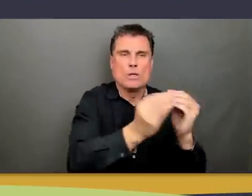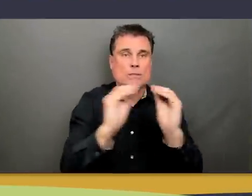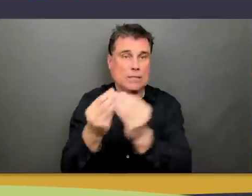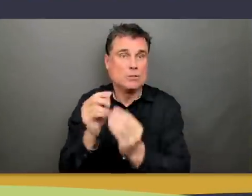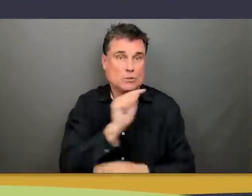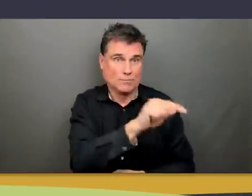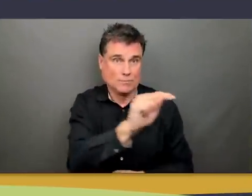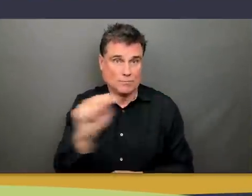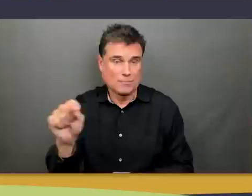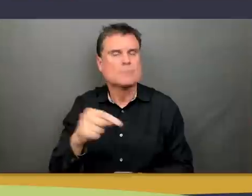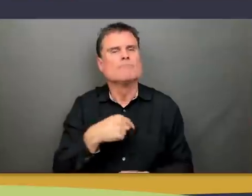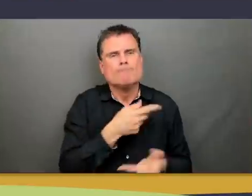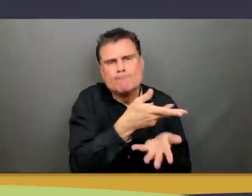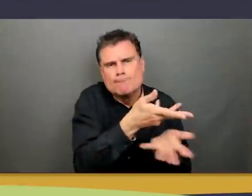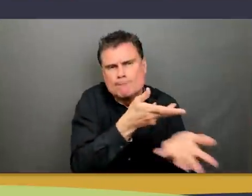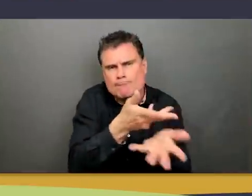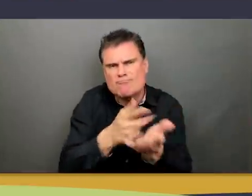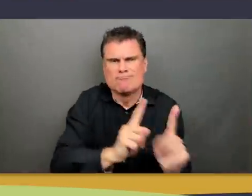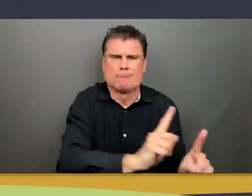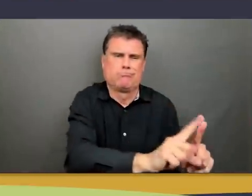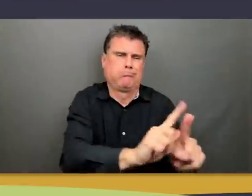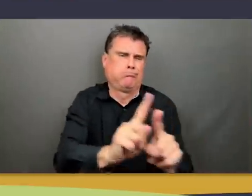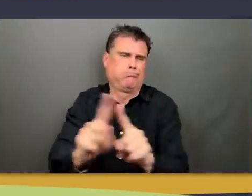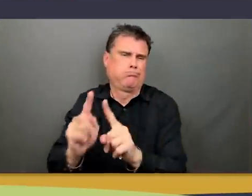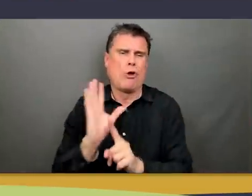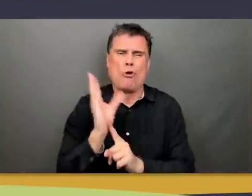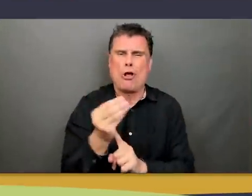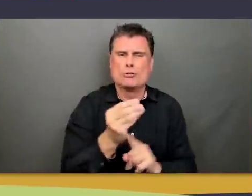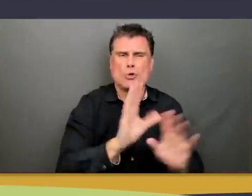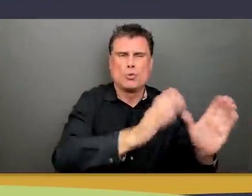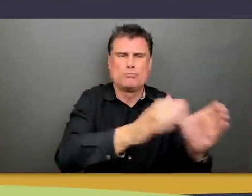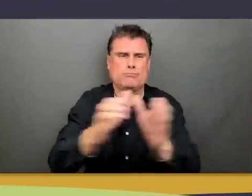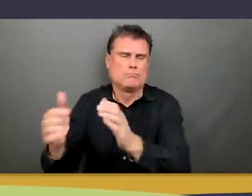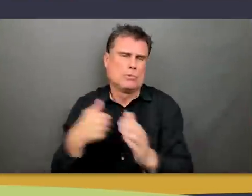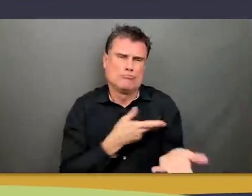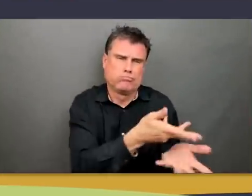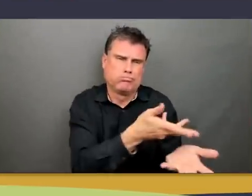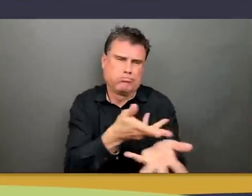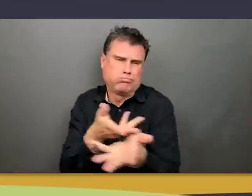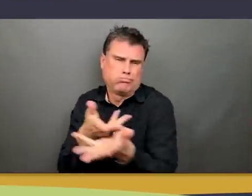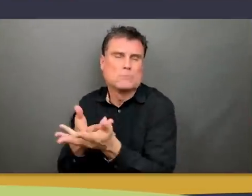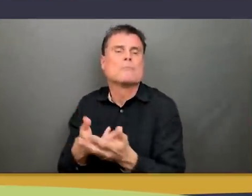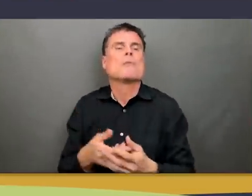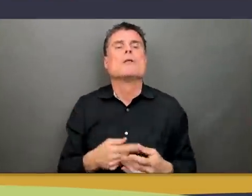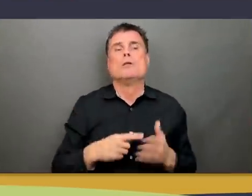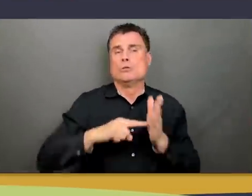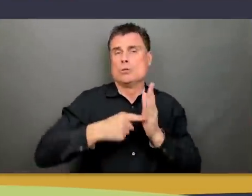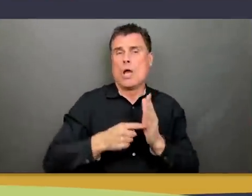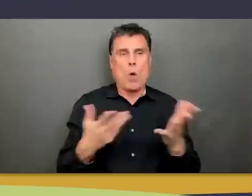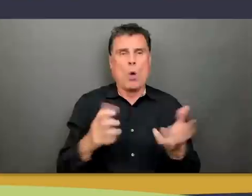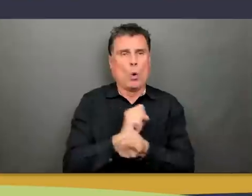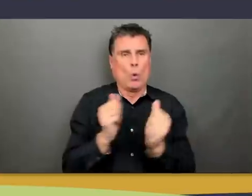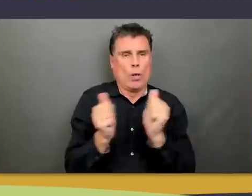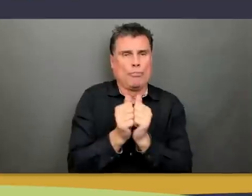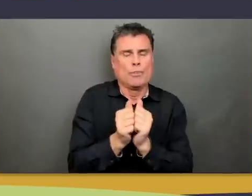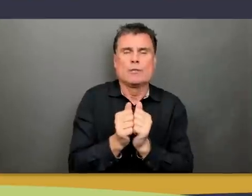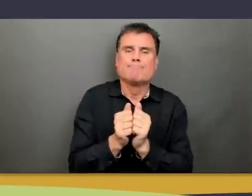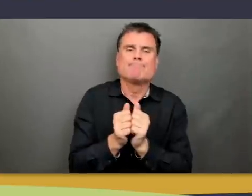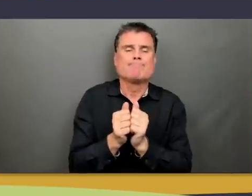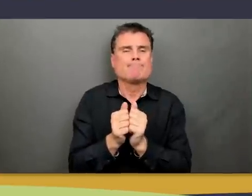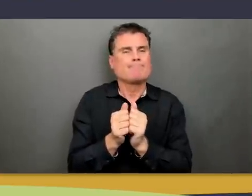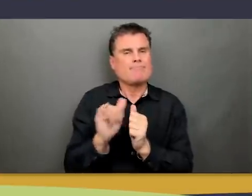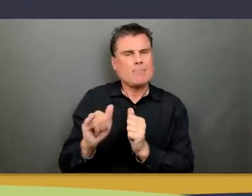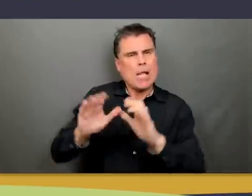Black community, with Sniwak, you know, and I began working with, you know, the missing and murdered